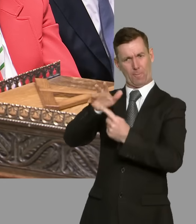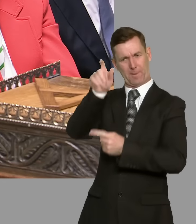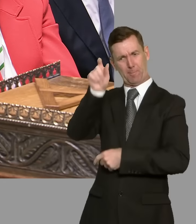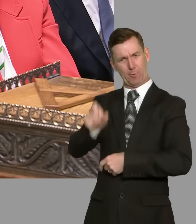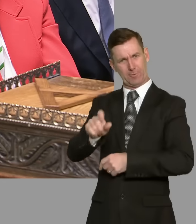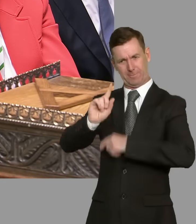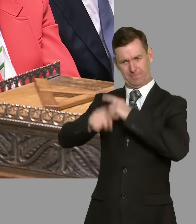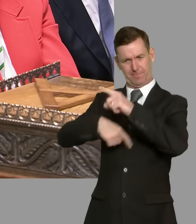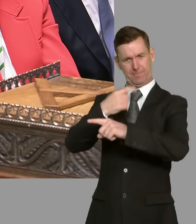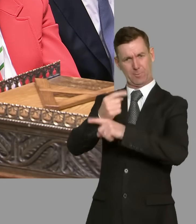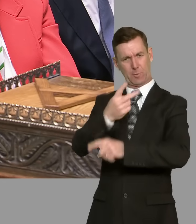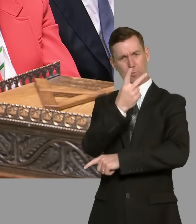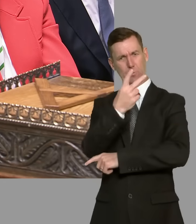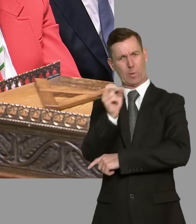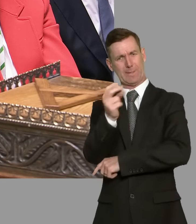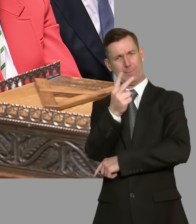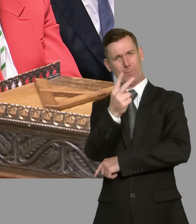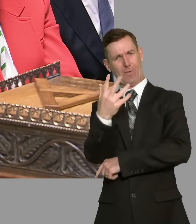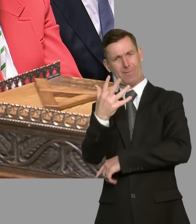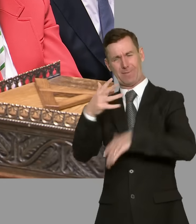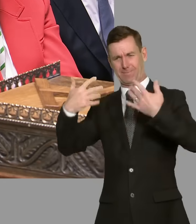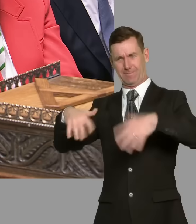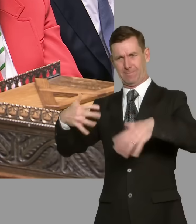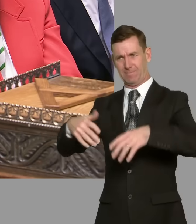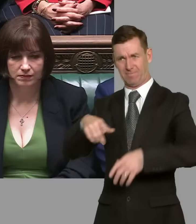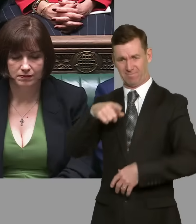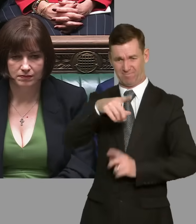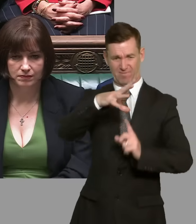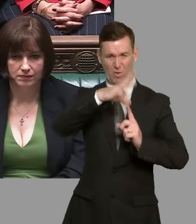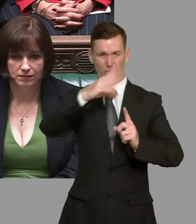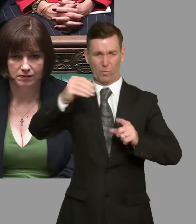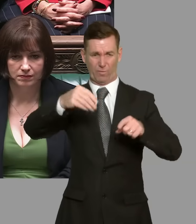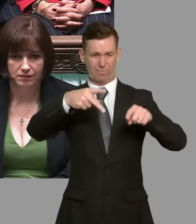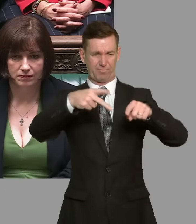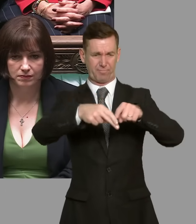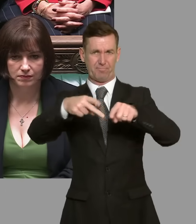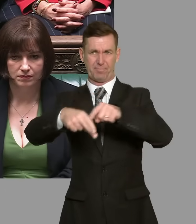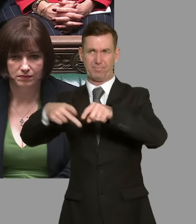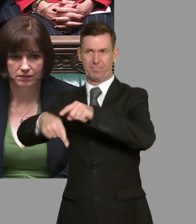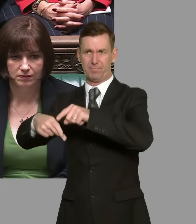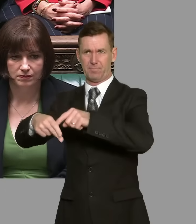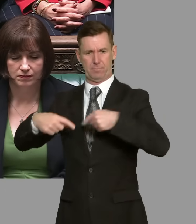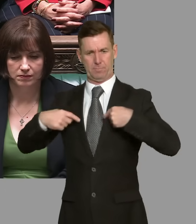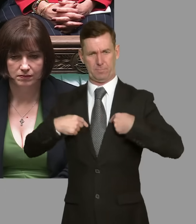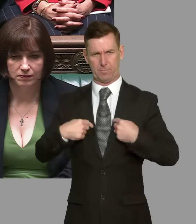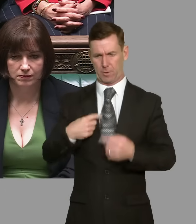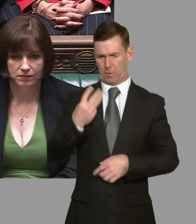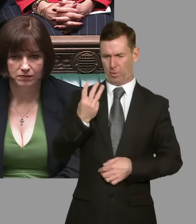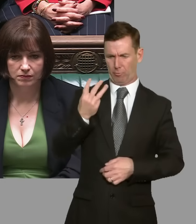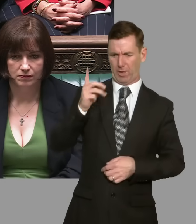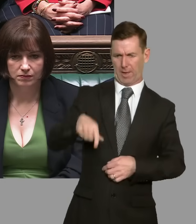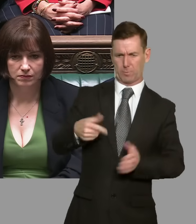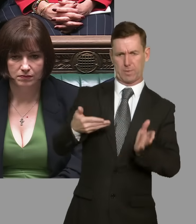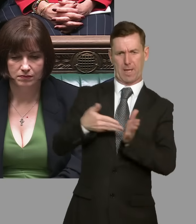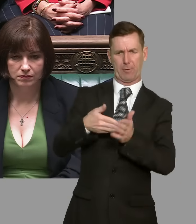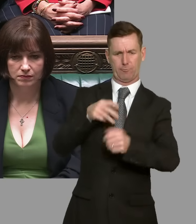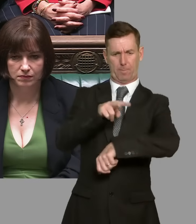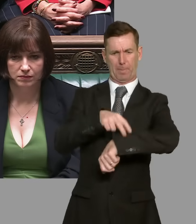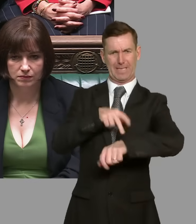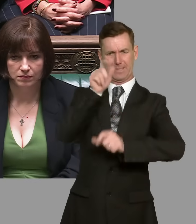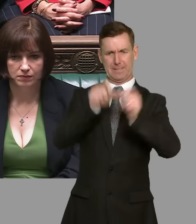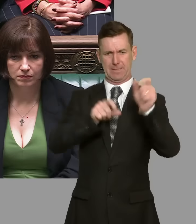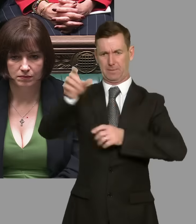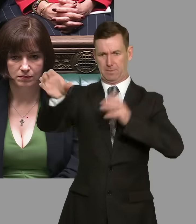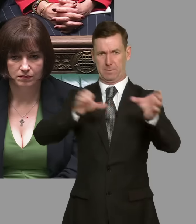be 3,000 more neighbourhood police on our streets by spring, an example of the change people will feel this year. Our Crime and Policing Bill will